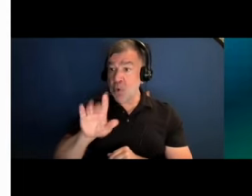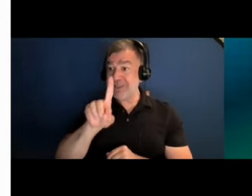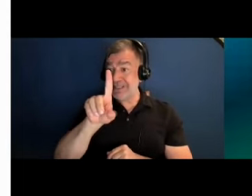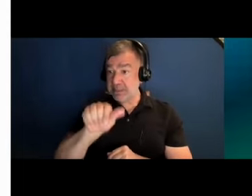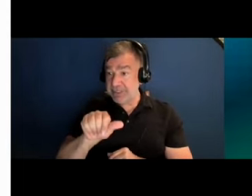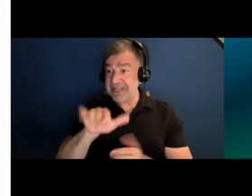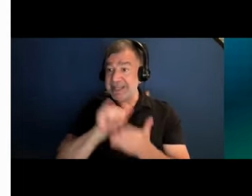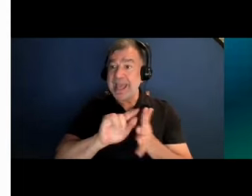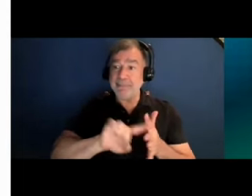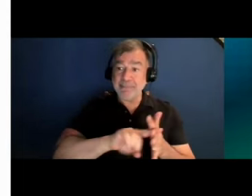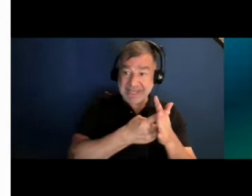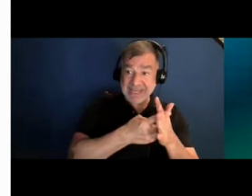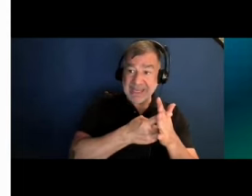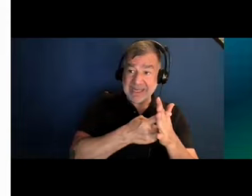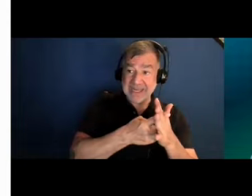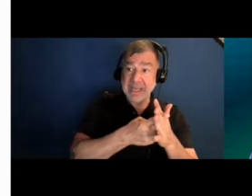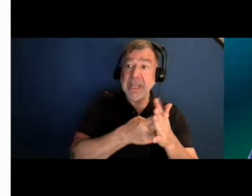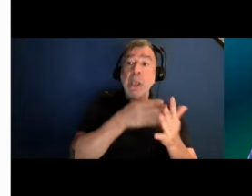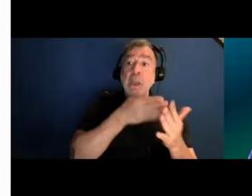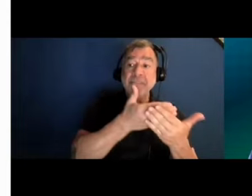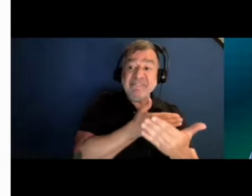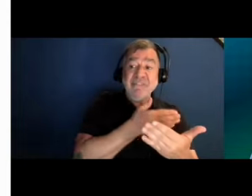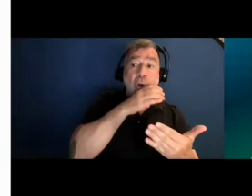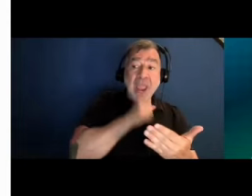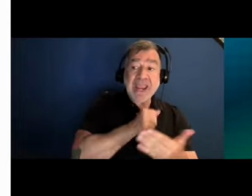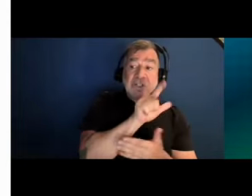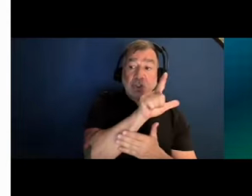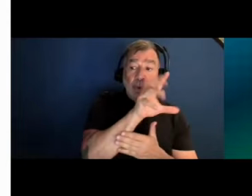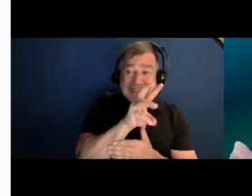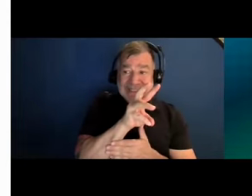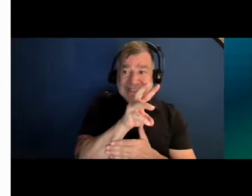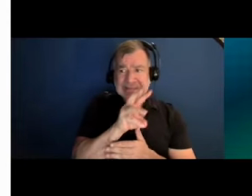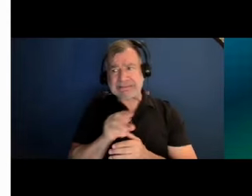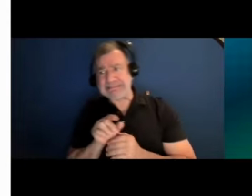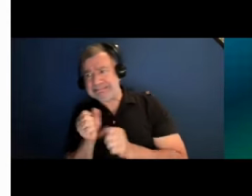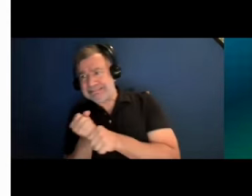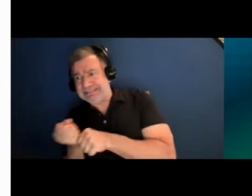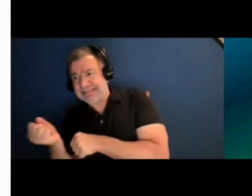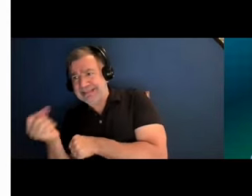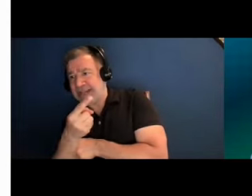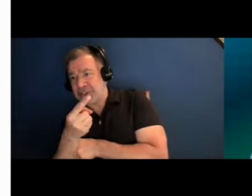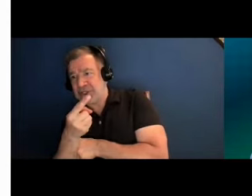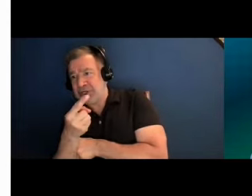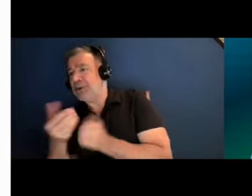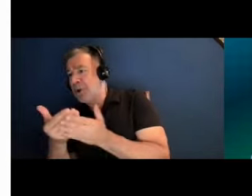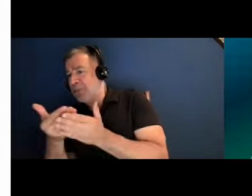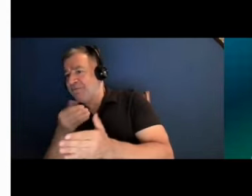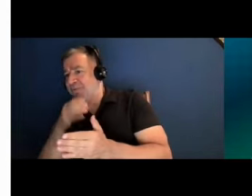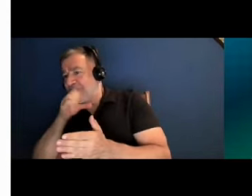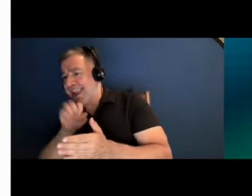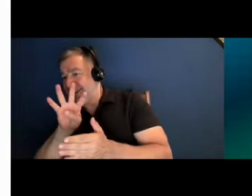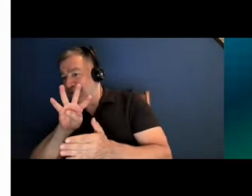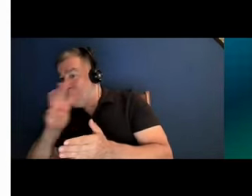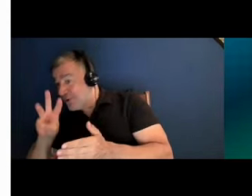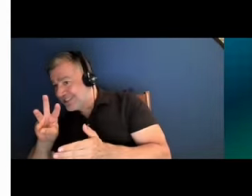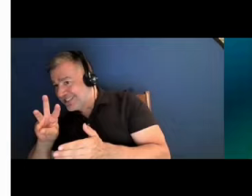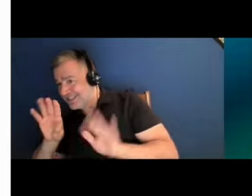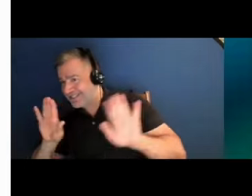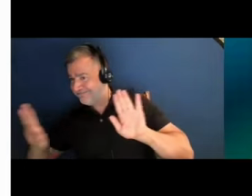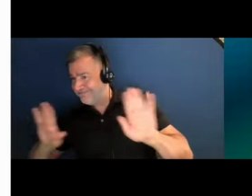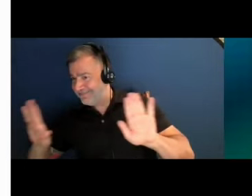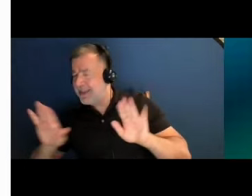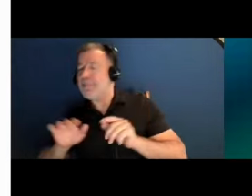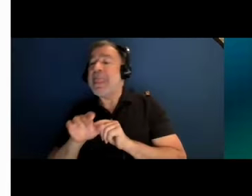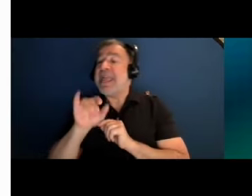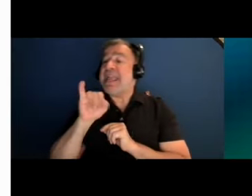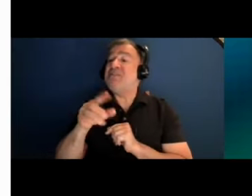age of 26, soon to be 45, or soon to be before the age of 46, if you've